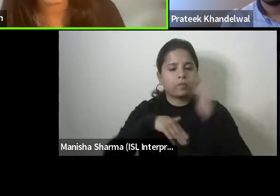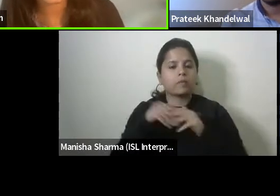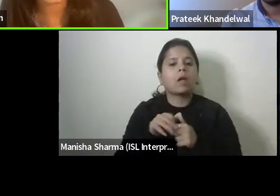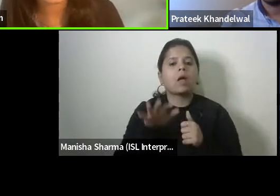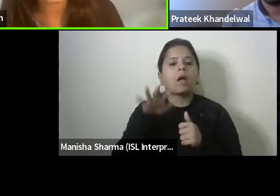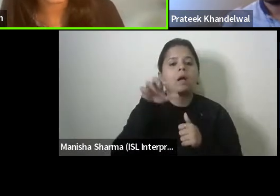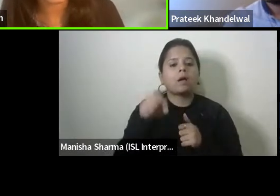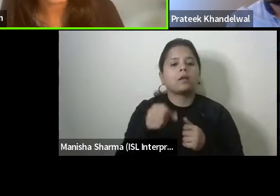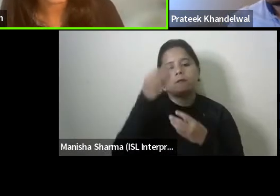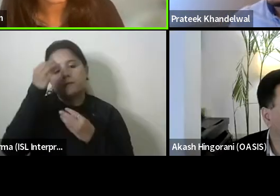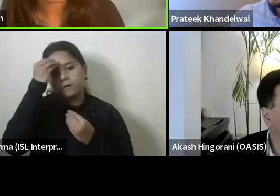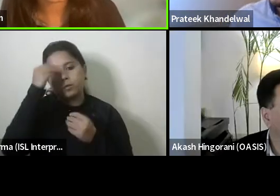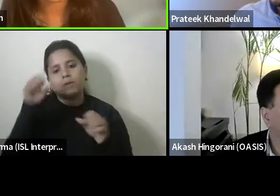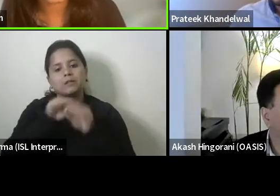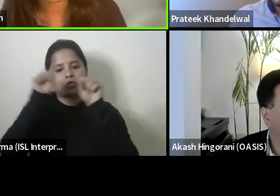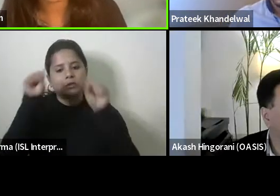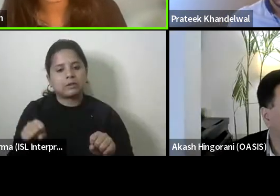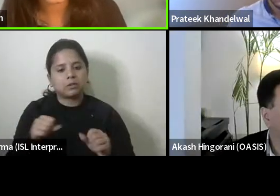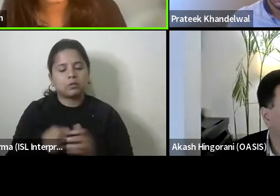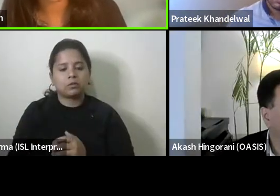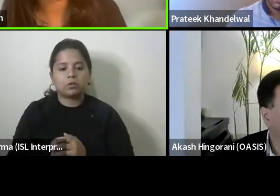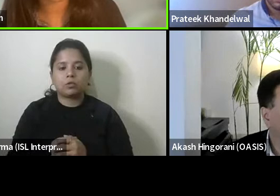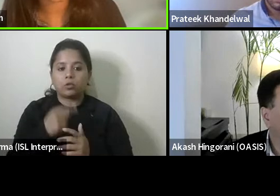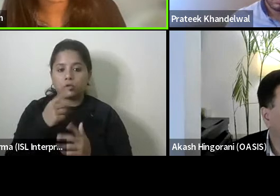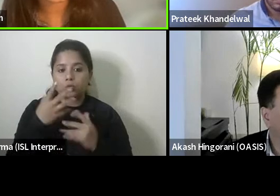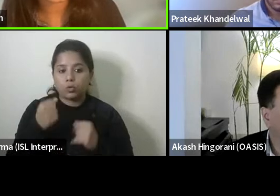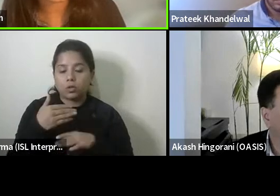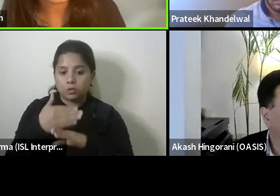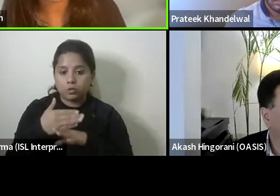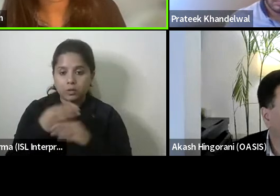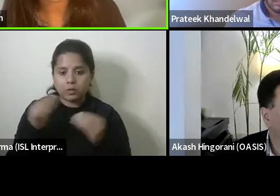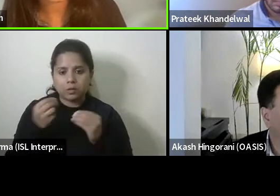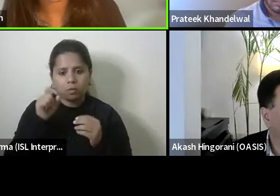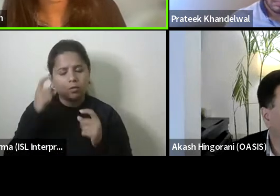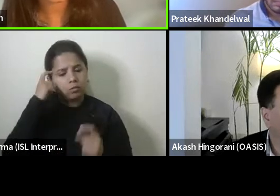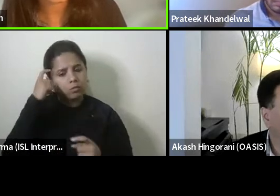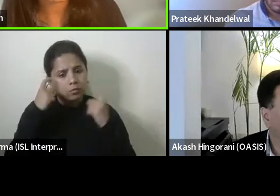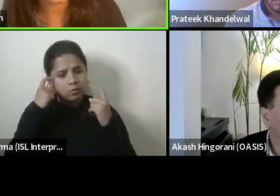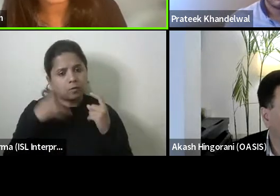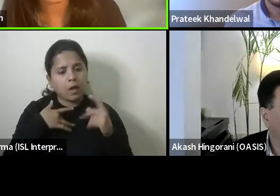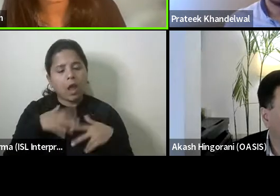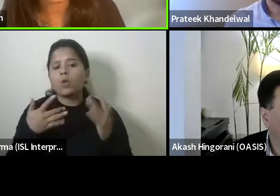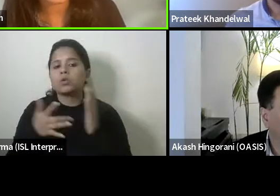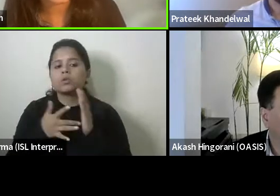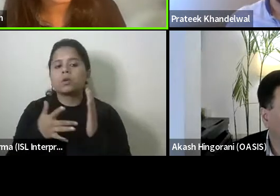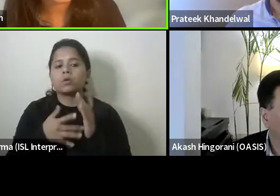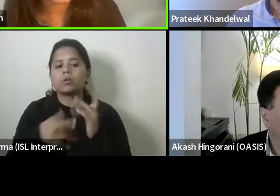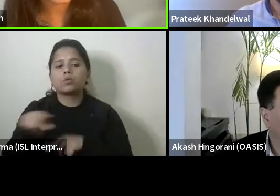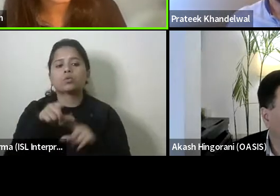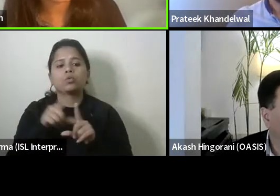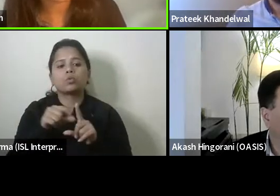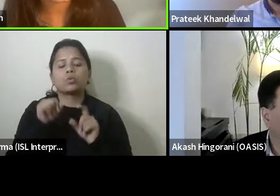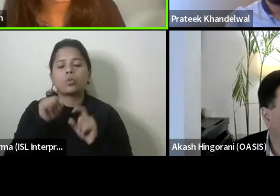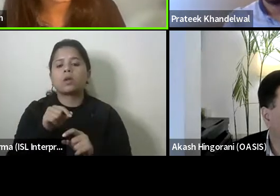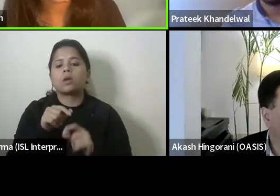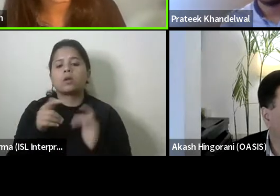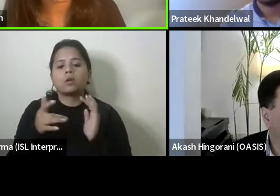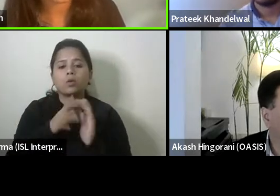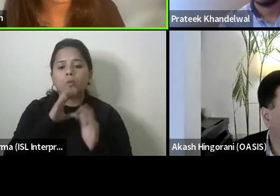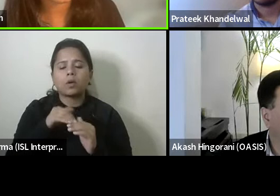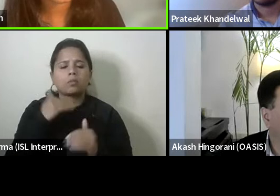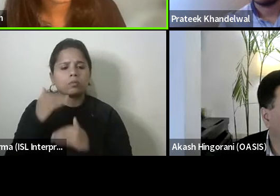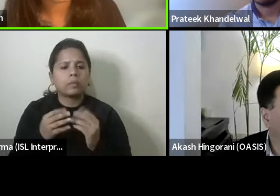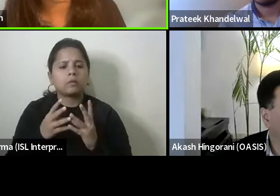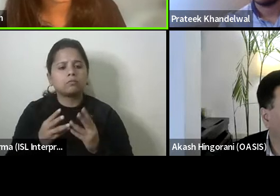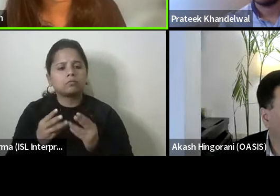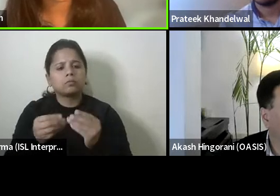information system would you like to share a few thoughts on how technology plays a role in ensuring seamless access